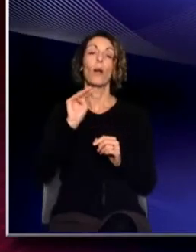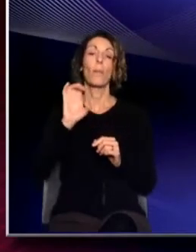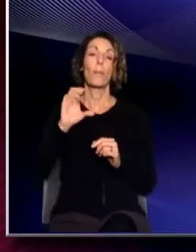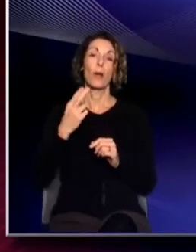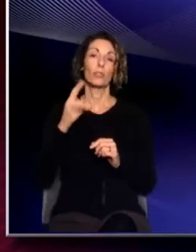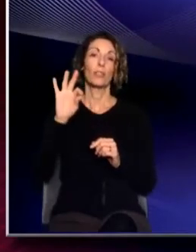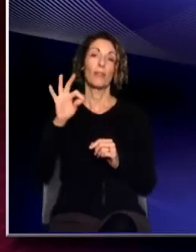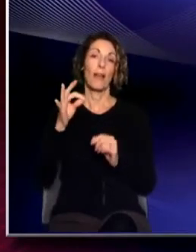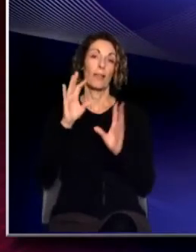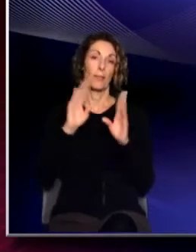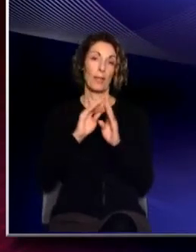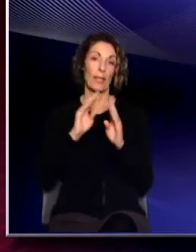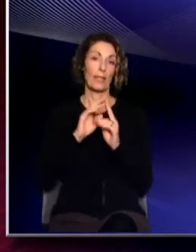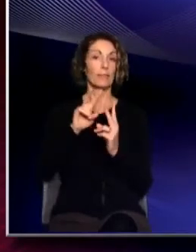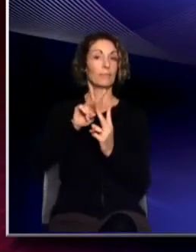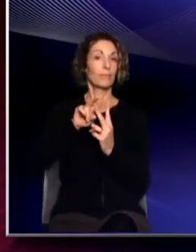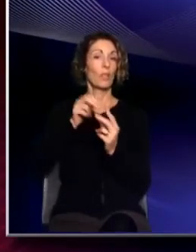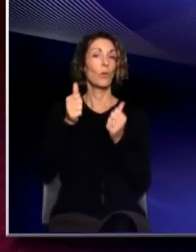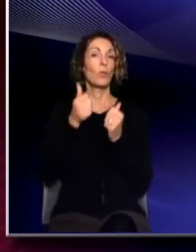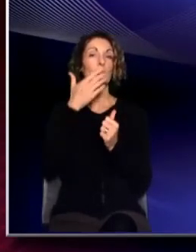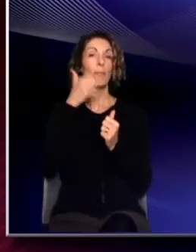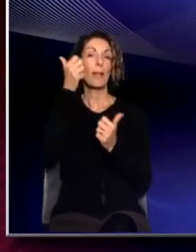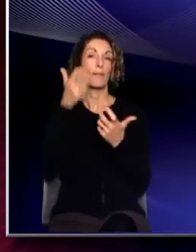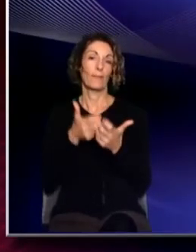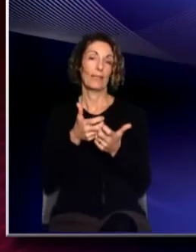9th meeting, whichever is more feasible.